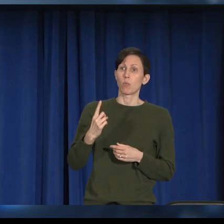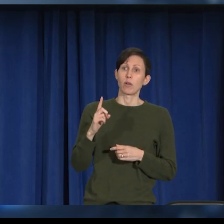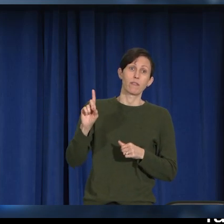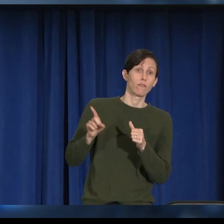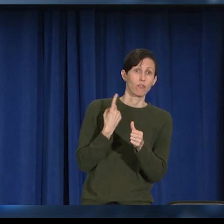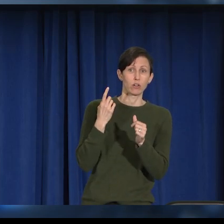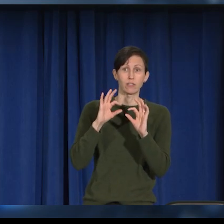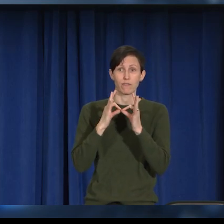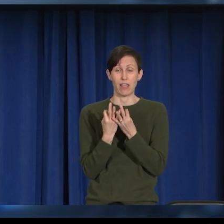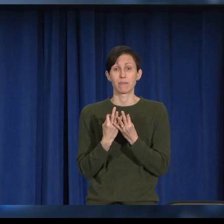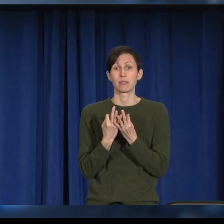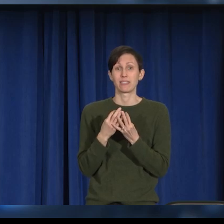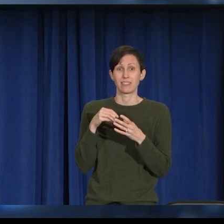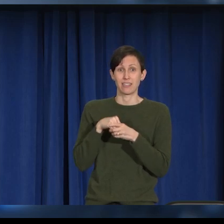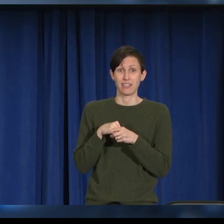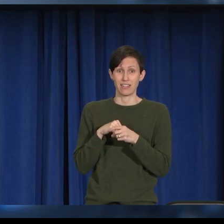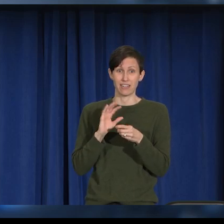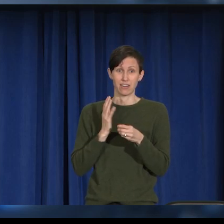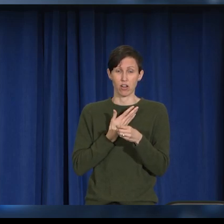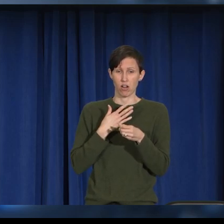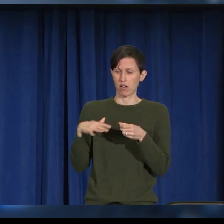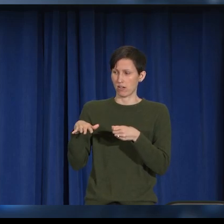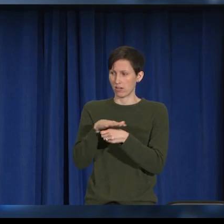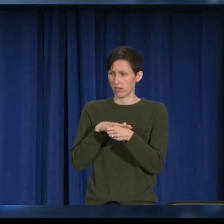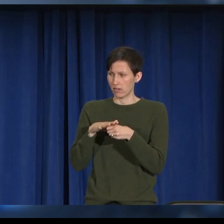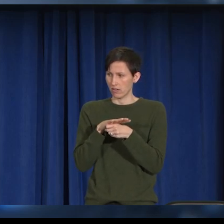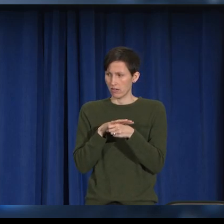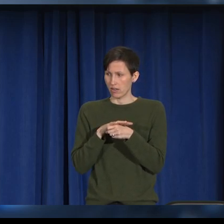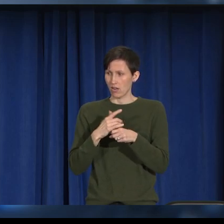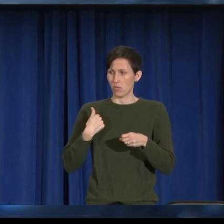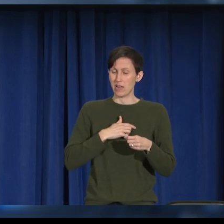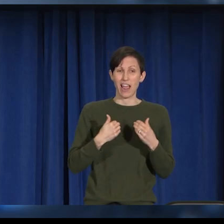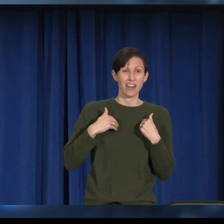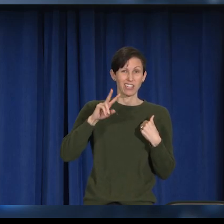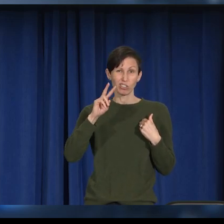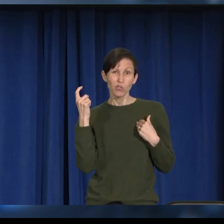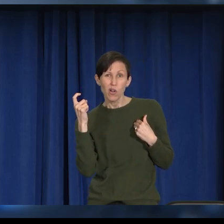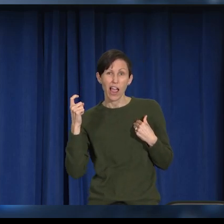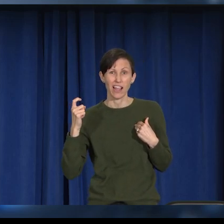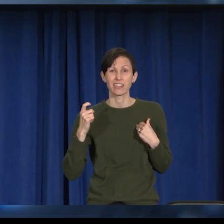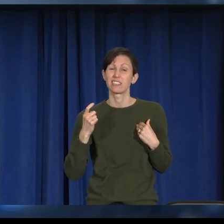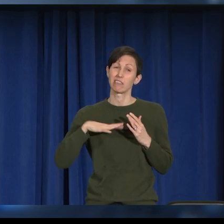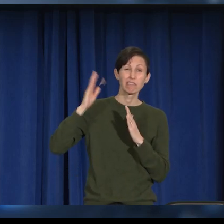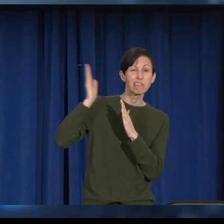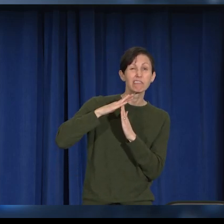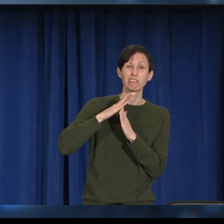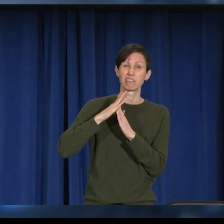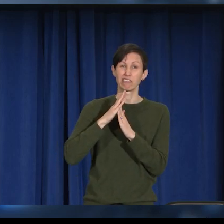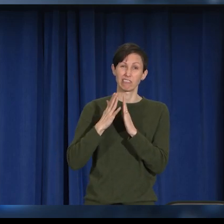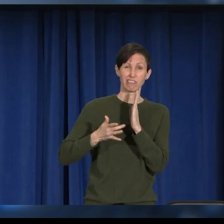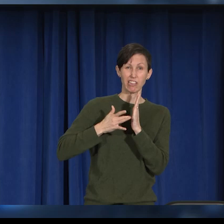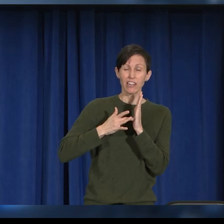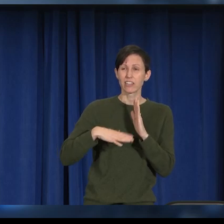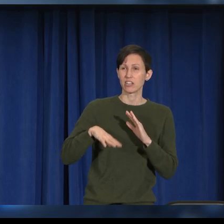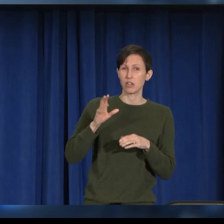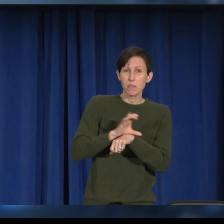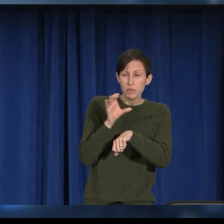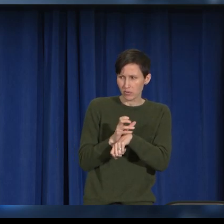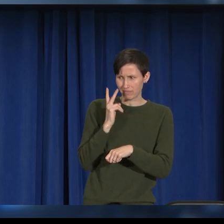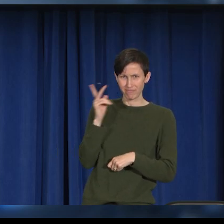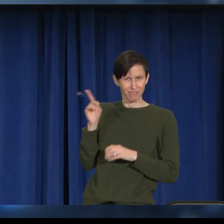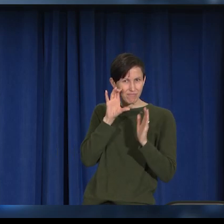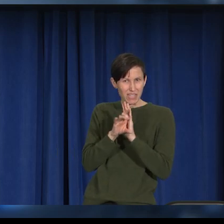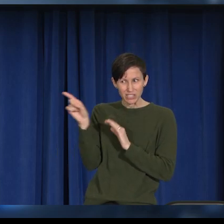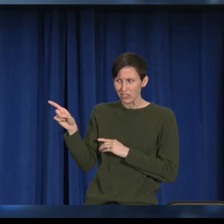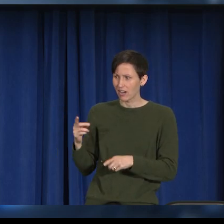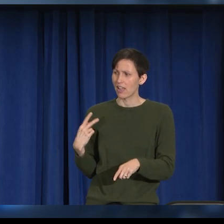families with in our street with a 286 state-of-the-art 286 computer. And this is sort of late 80s, early 90s. And we used